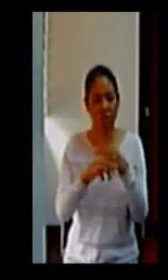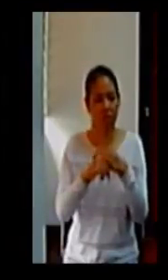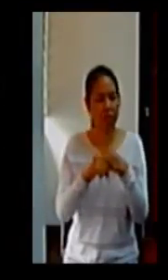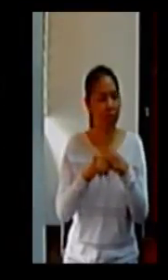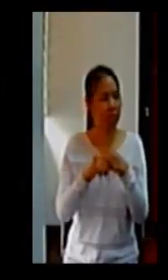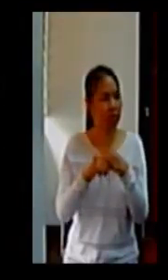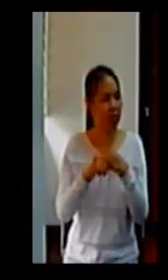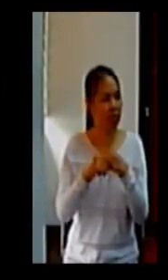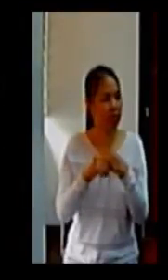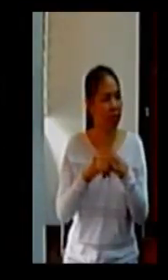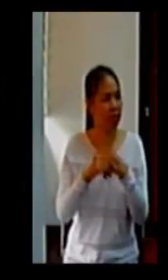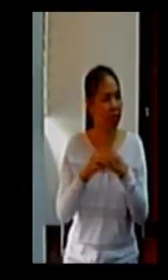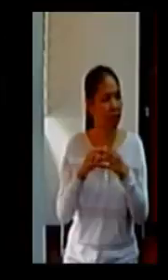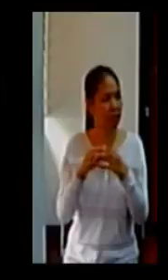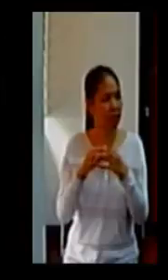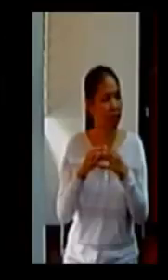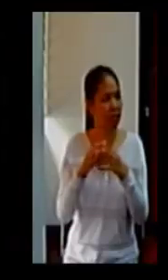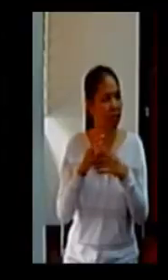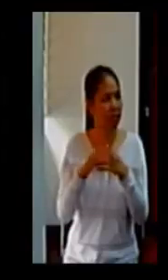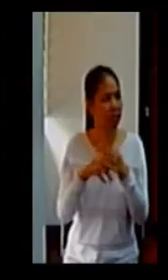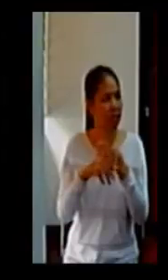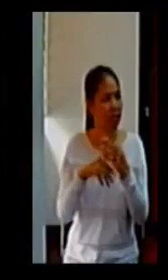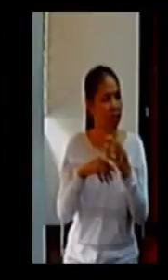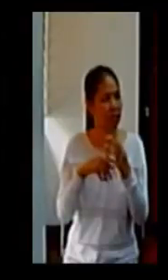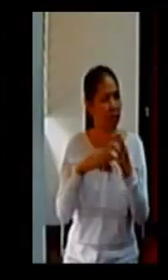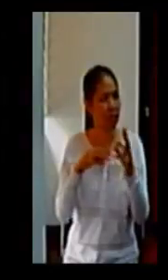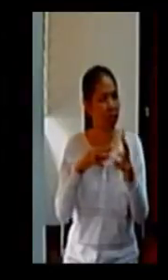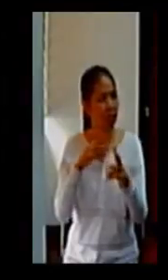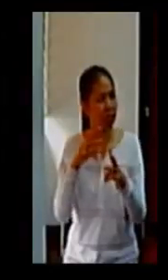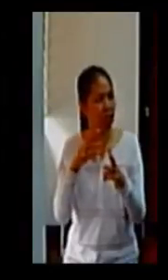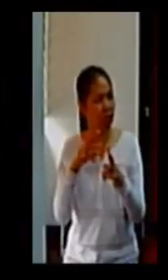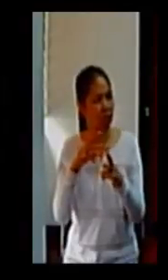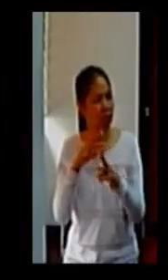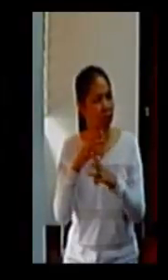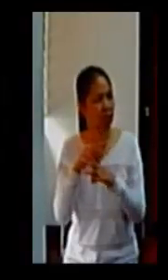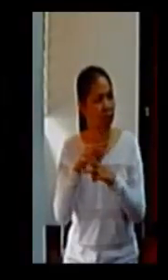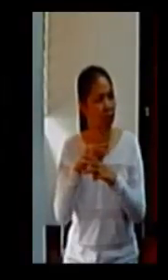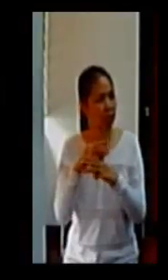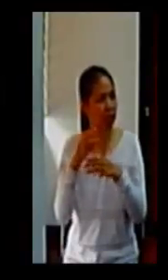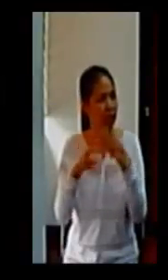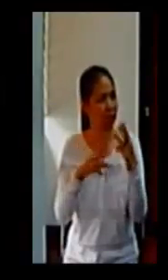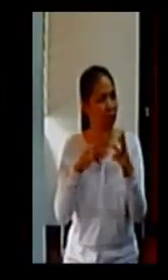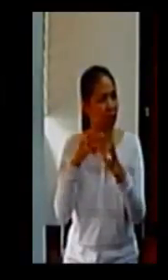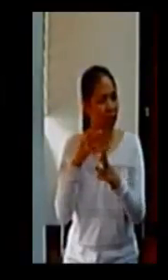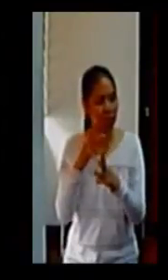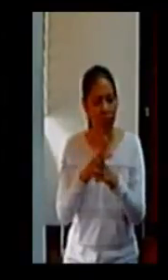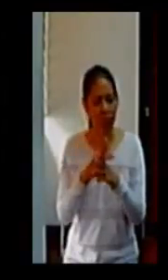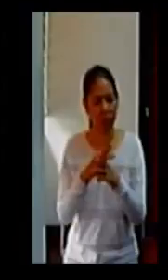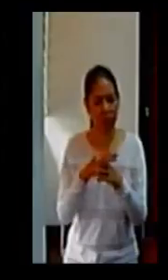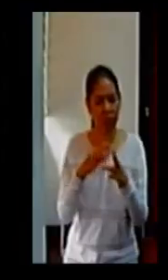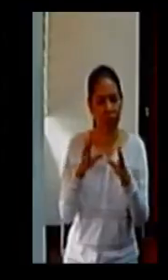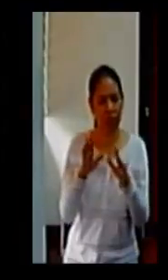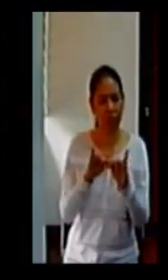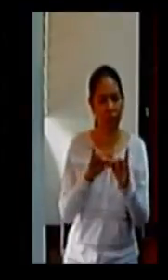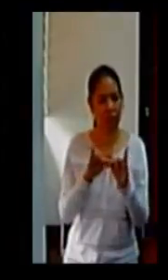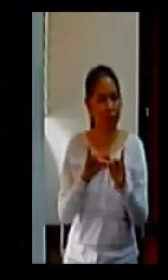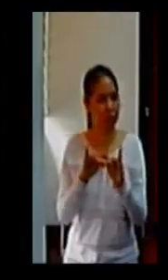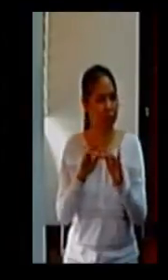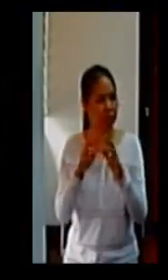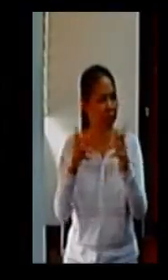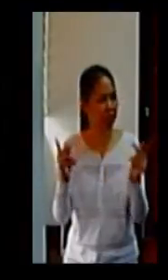end to end, they would reach halfway around the earth. And I don't know kung ano ang description noon. So ganun